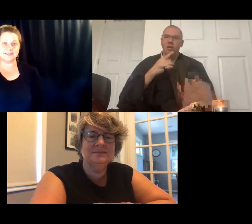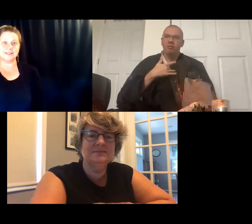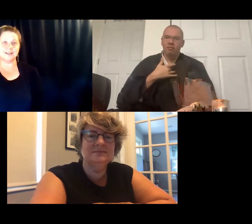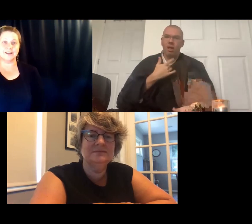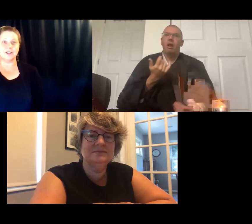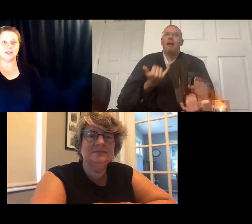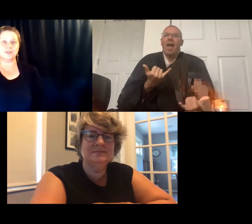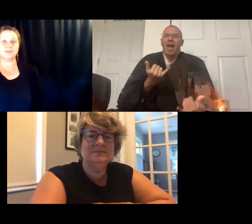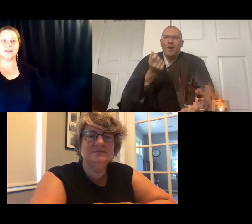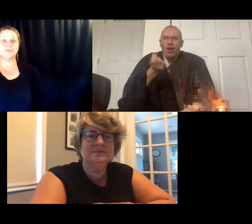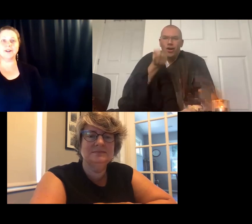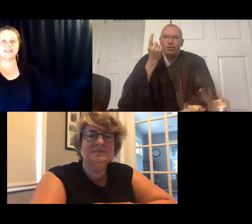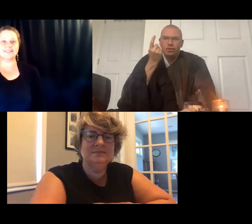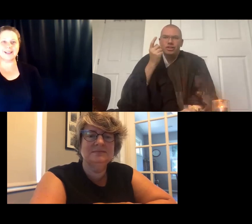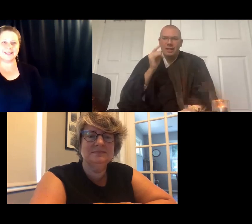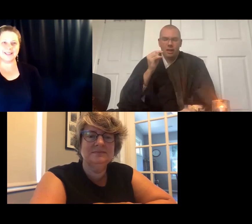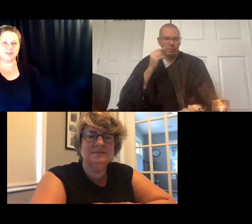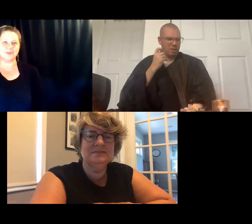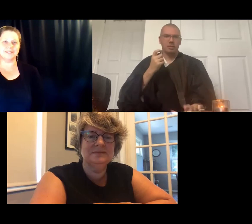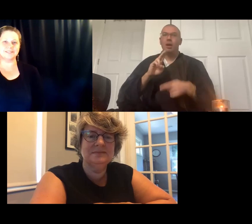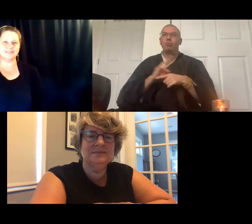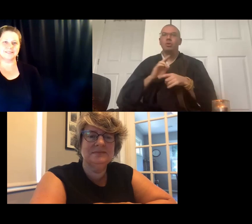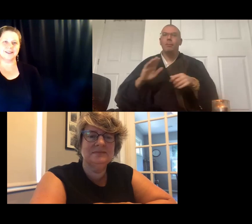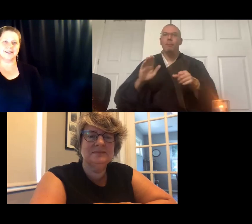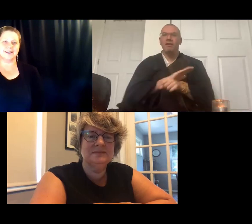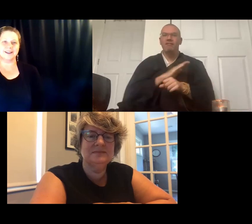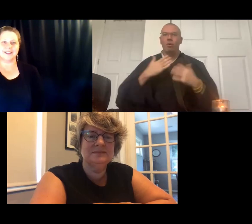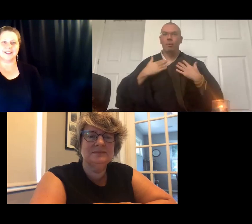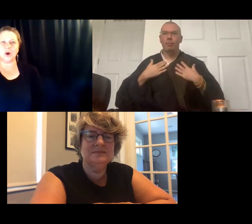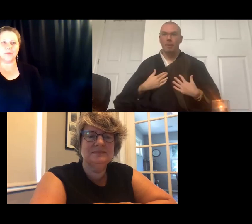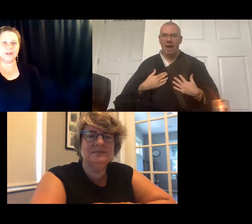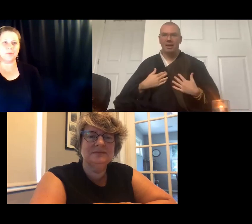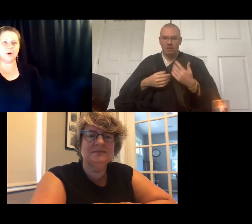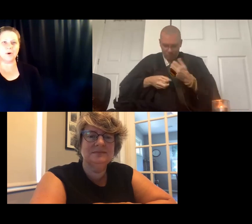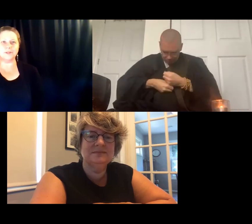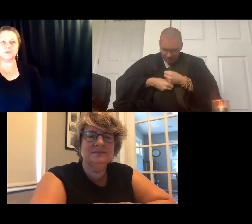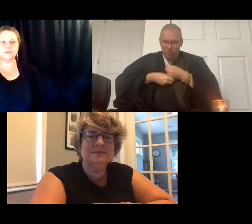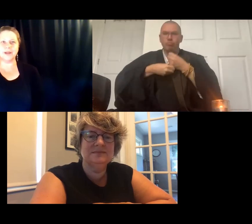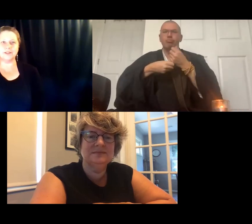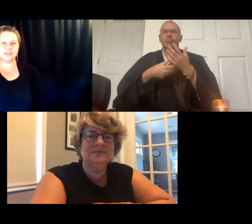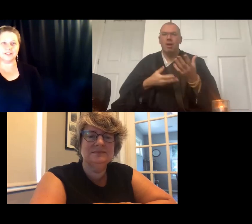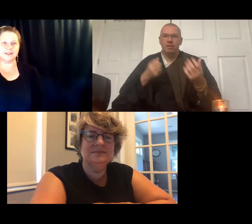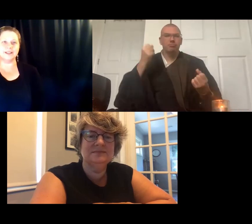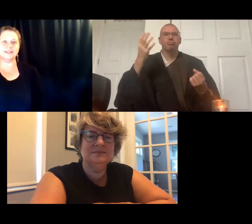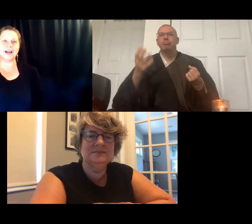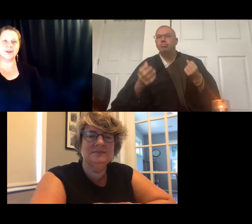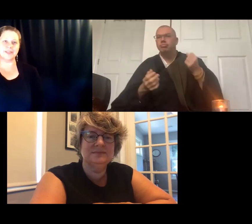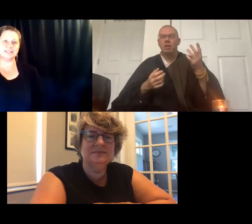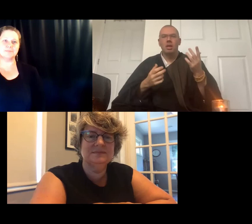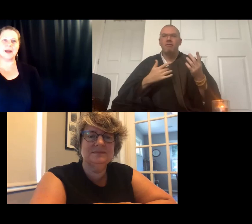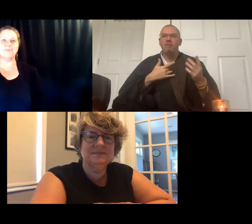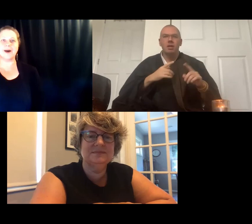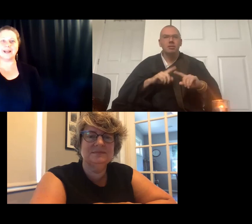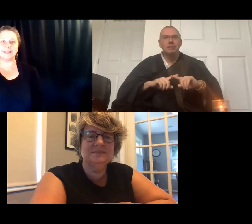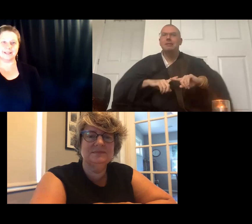chant using American Sign Language, it opened up a whole new dimension. It allowed things